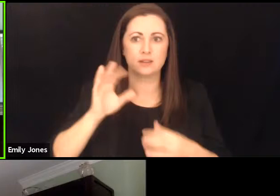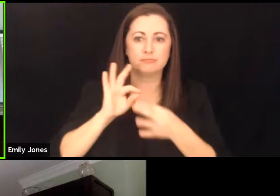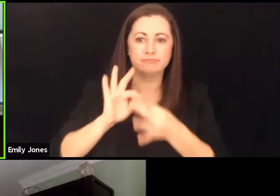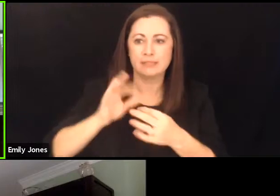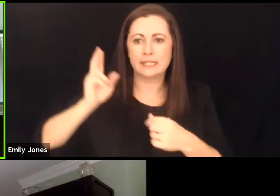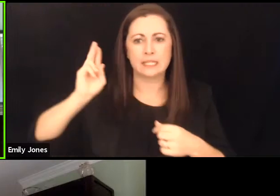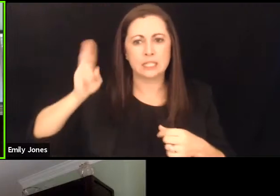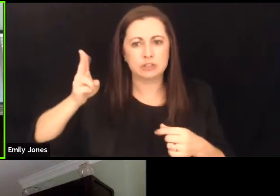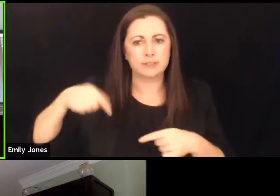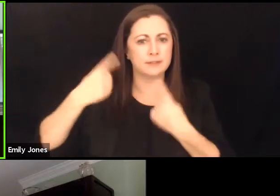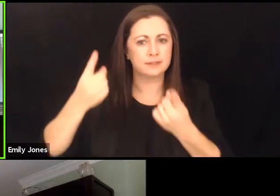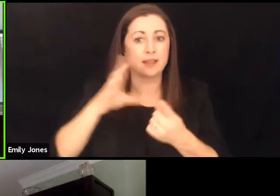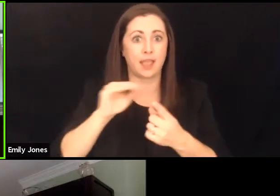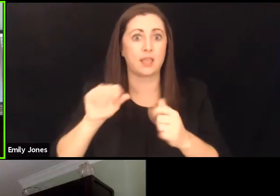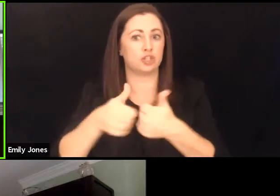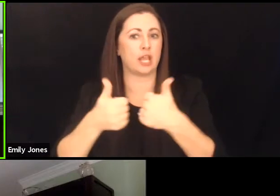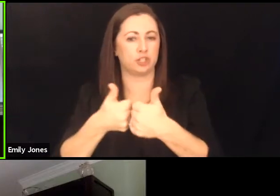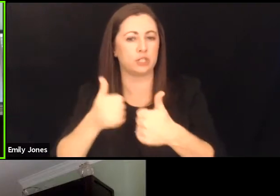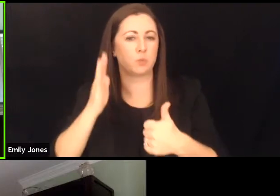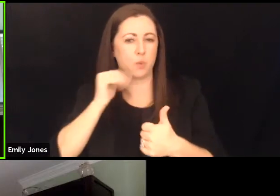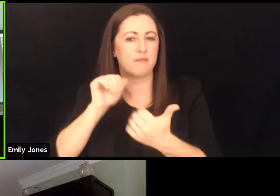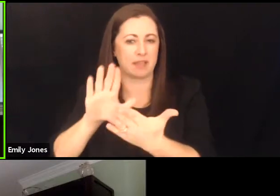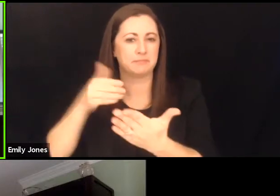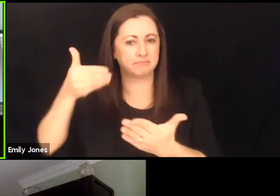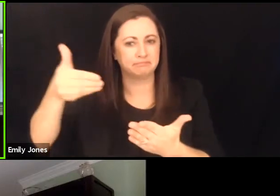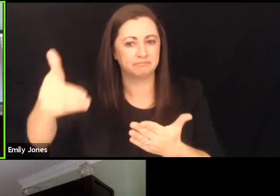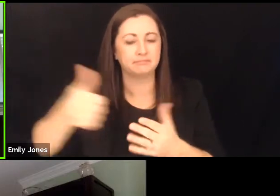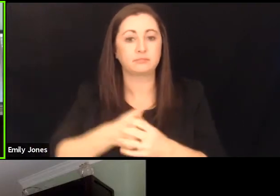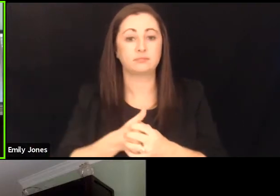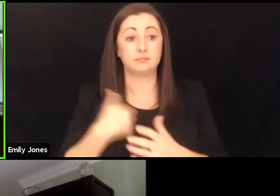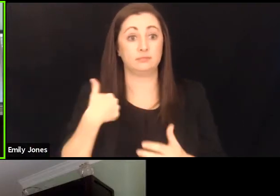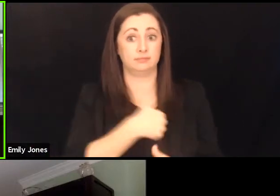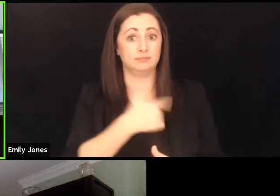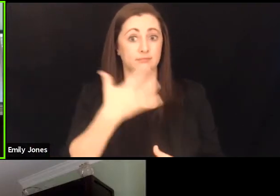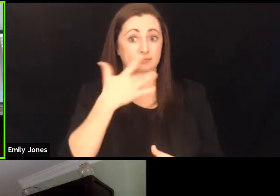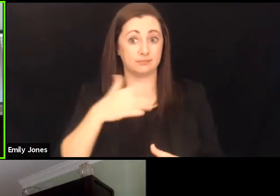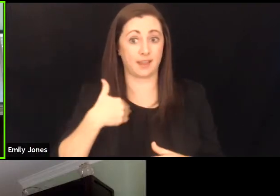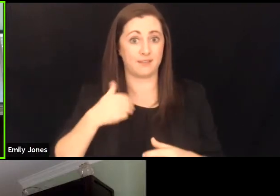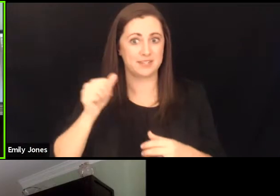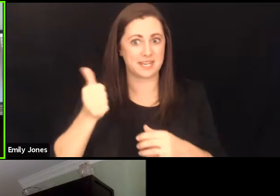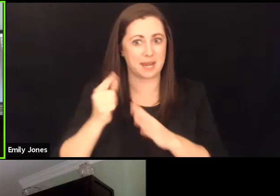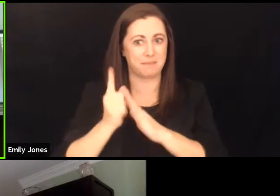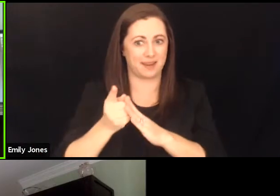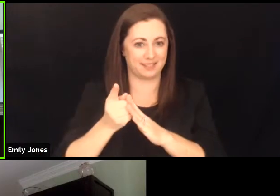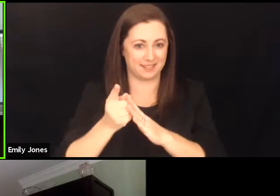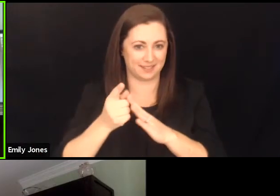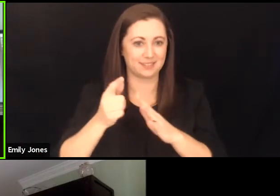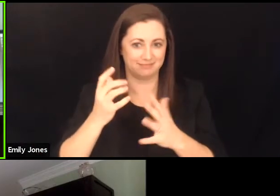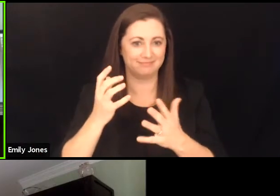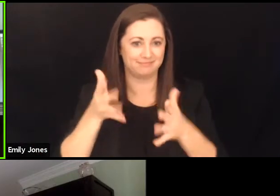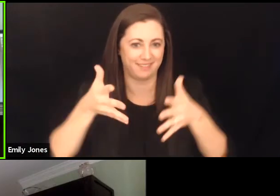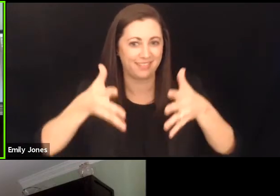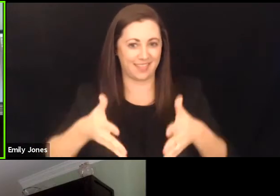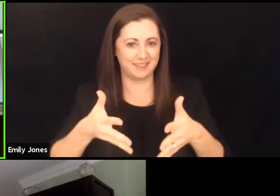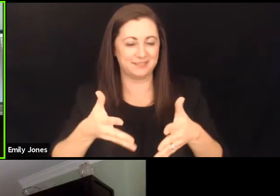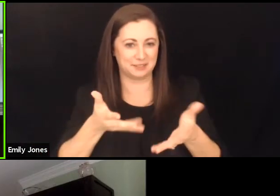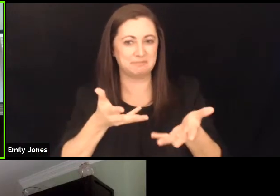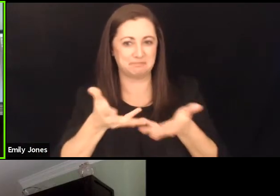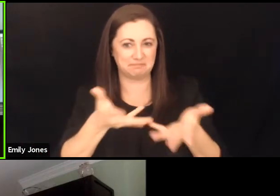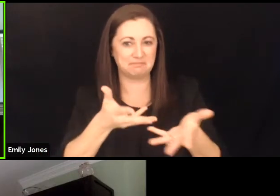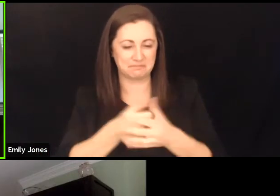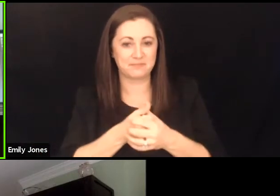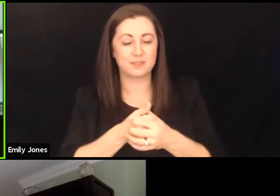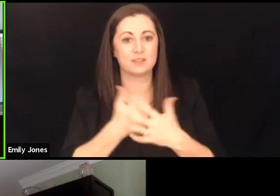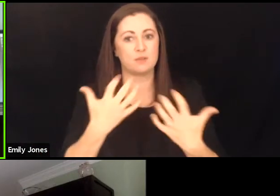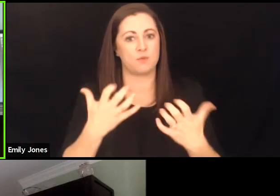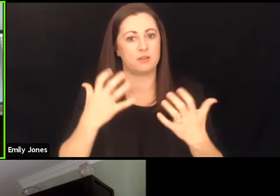the challenges yet to come. We do have the good fortune of having about 10 minutes left with you this morning, and so wanted to take